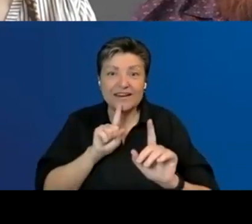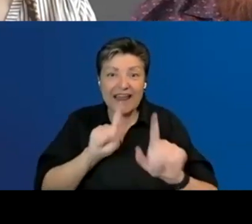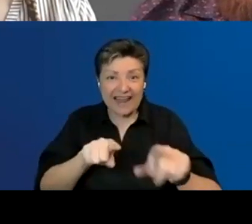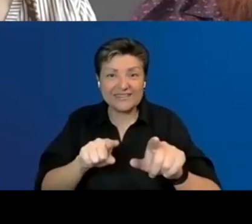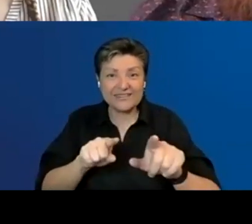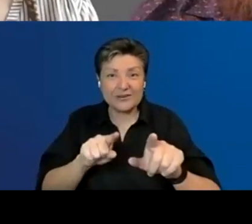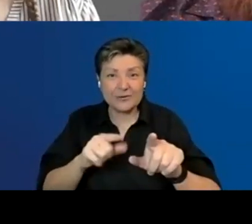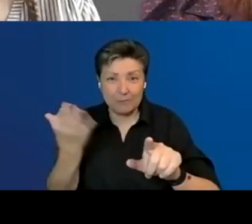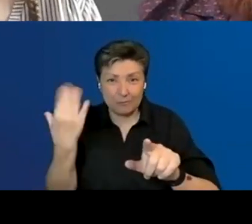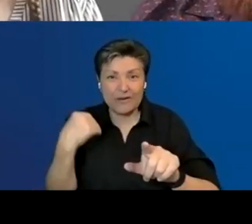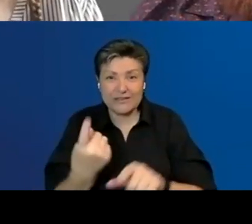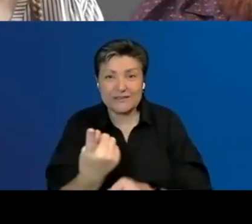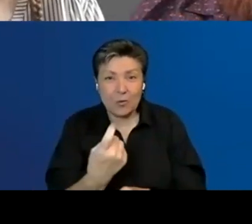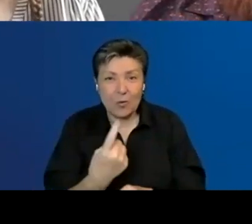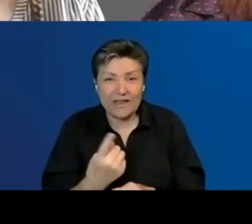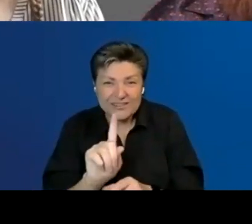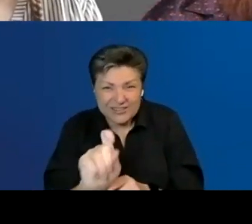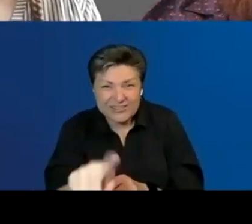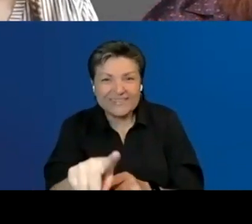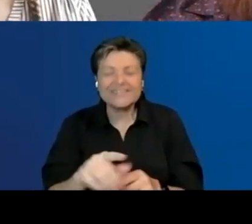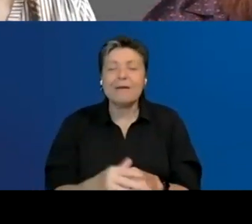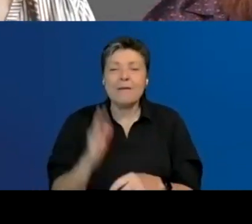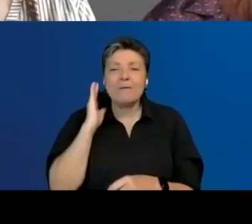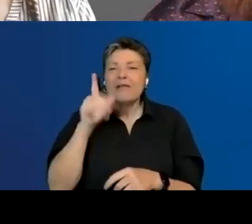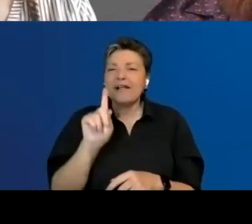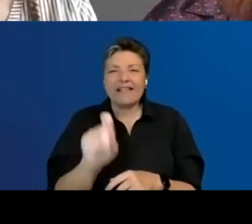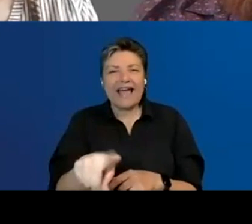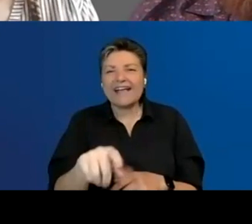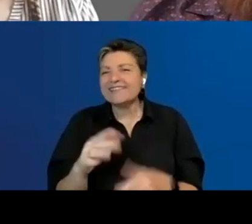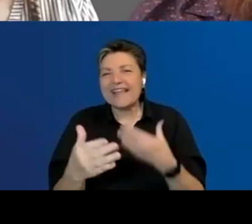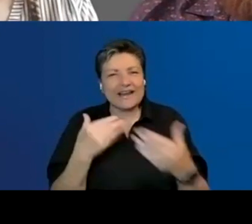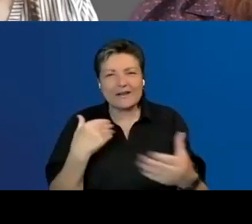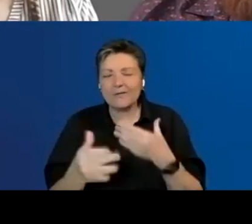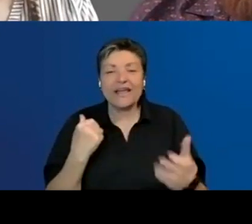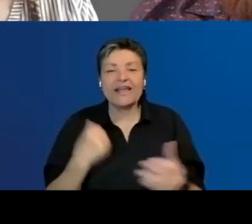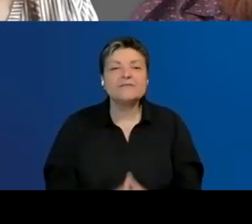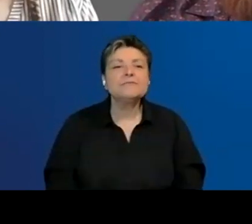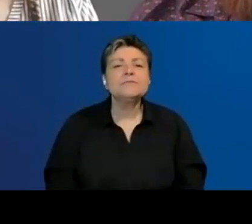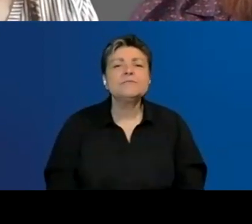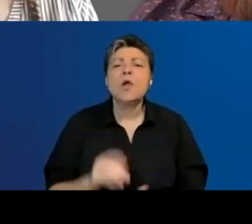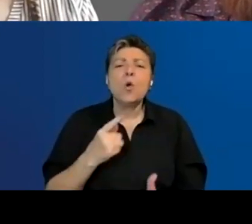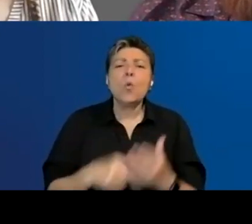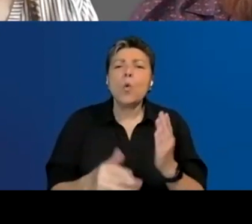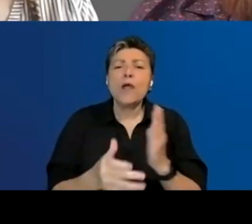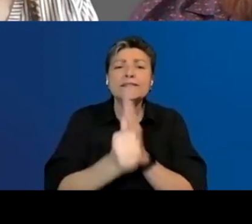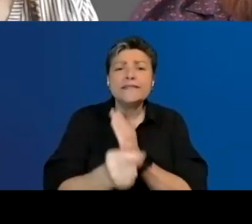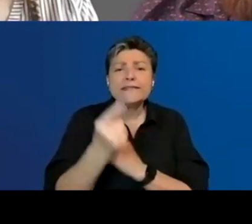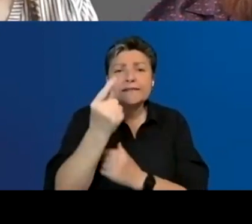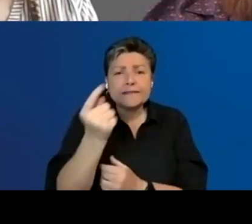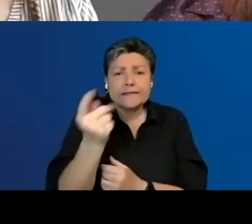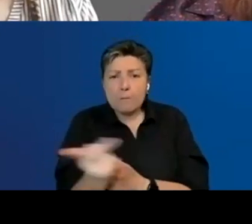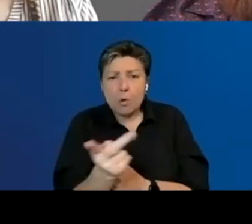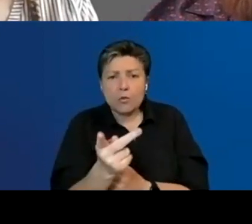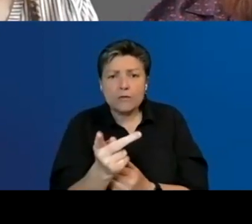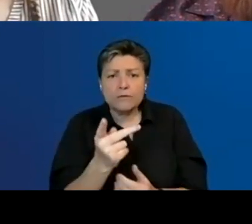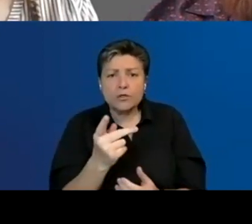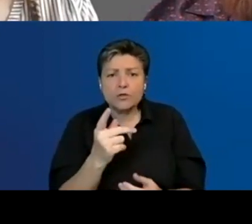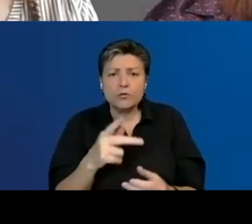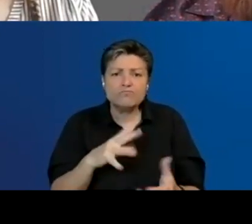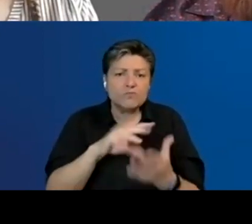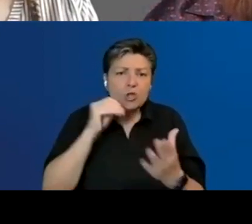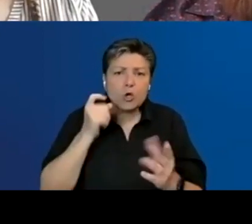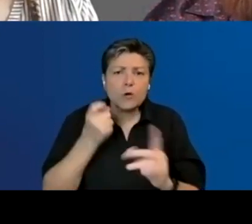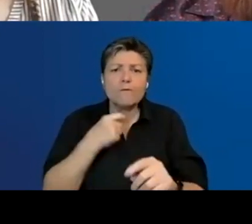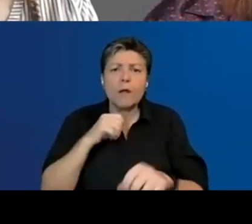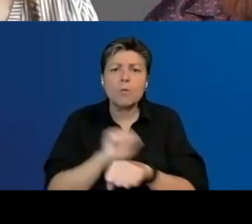previous question answers, but we will ask it anyway. So what skills did you both gain from working on the podcast that you